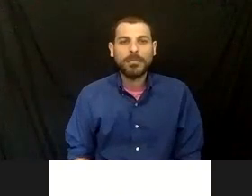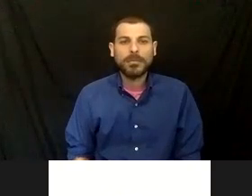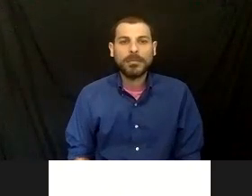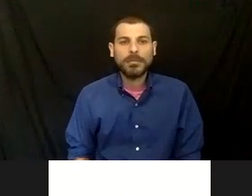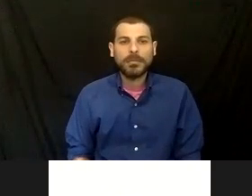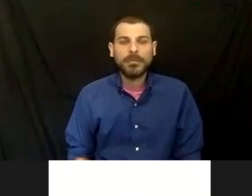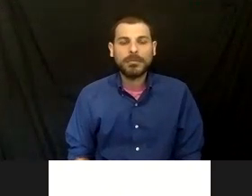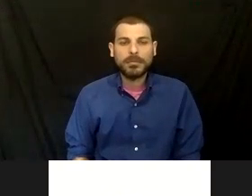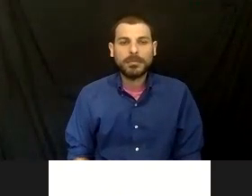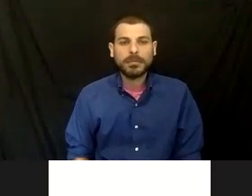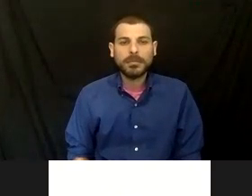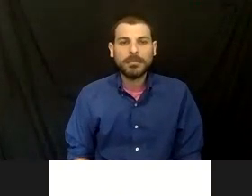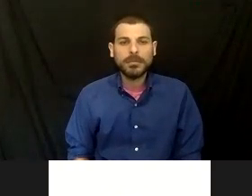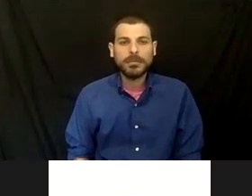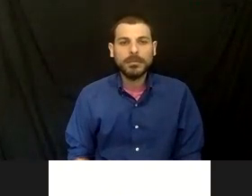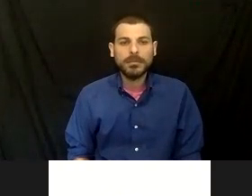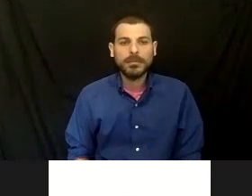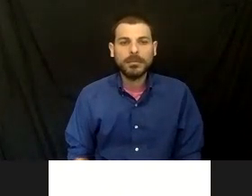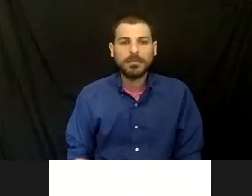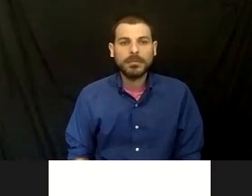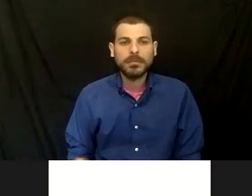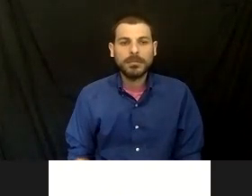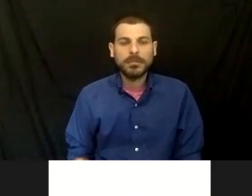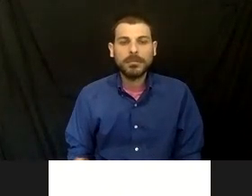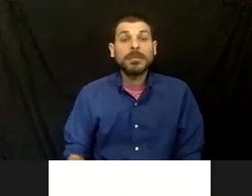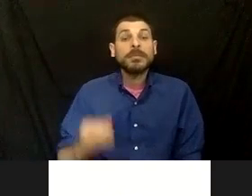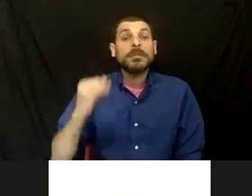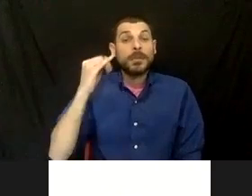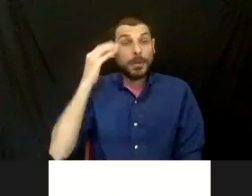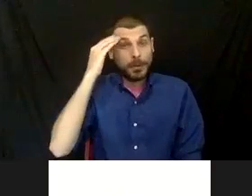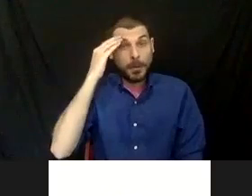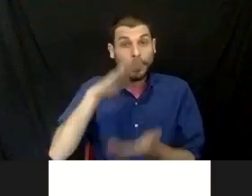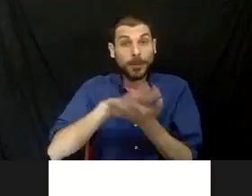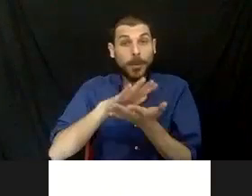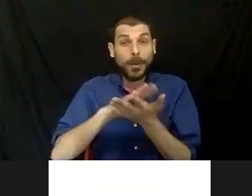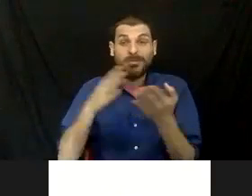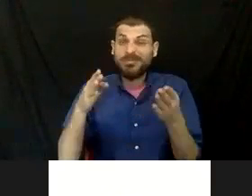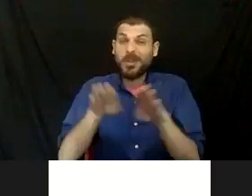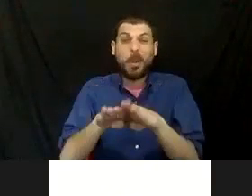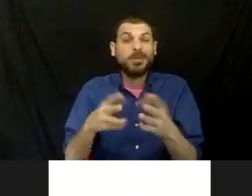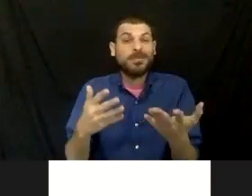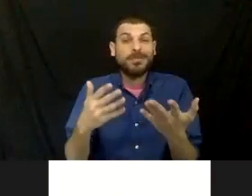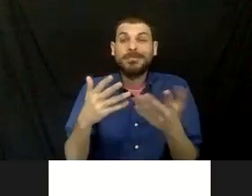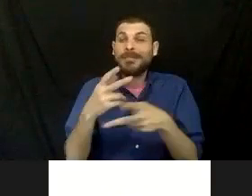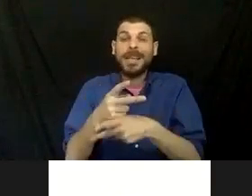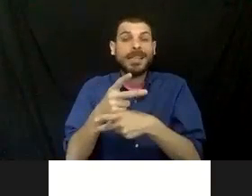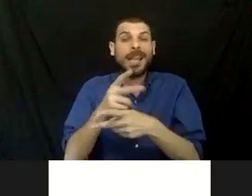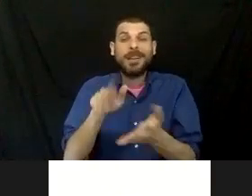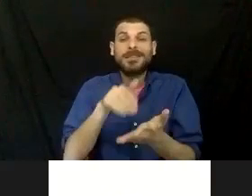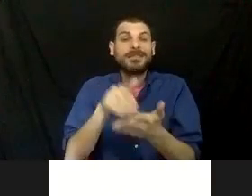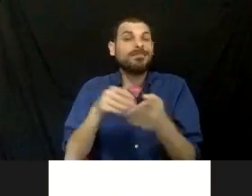you have to stay home to care for a child because schools are closed and daycares are not open due